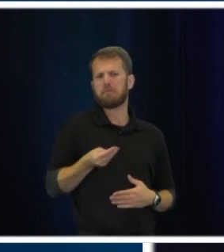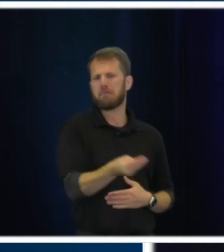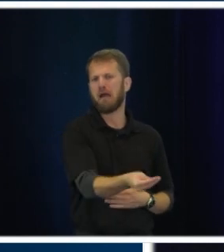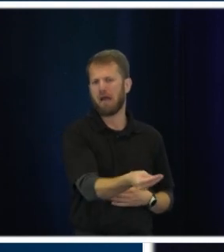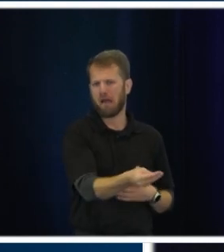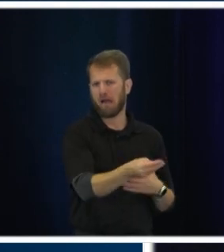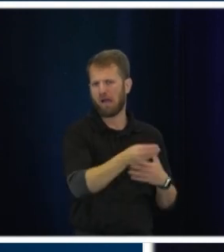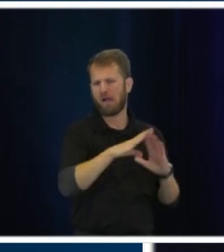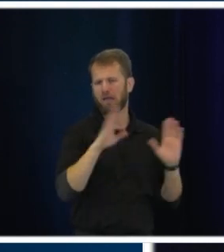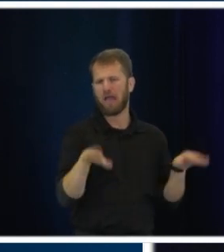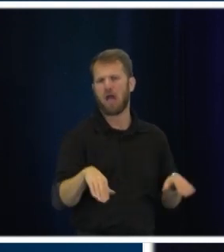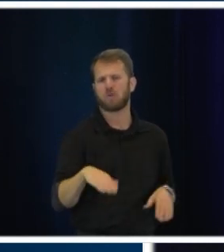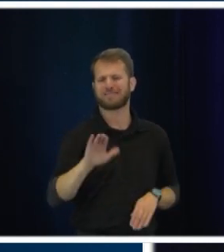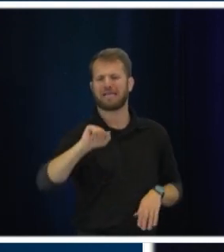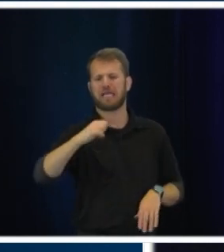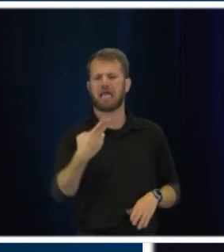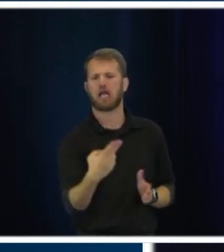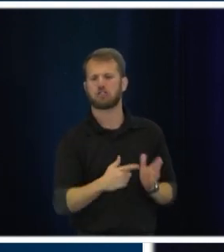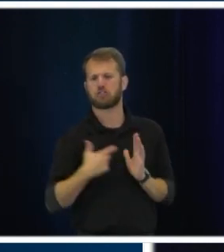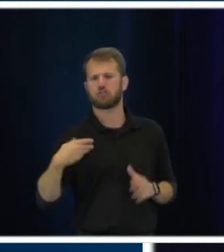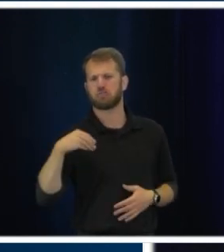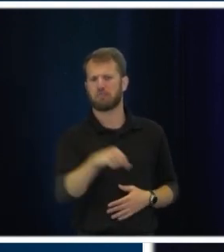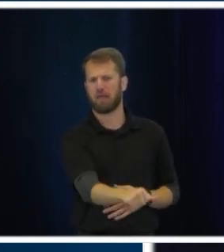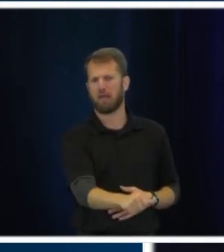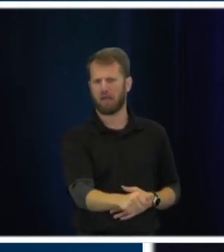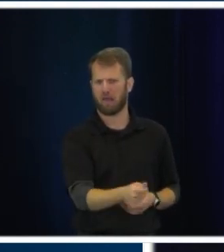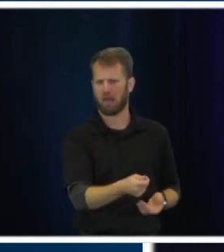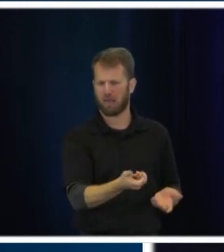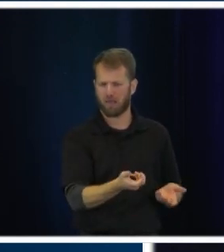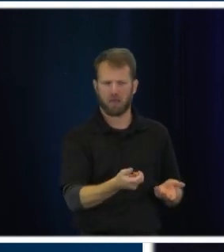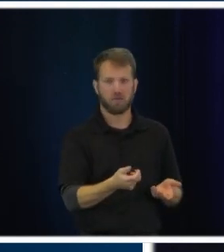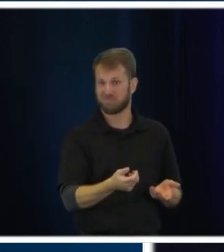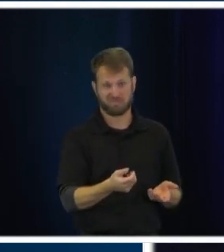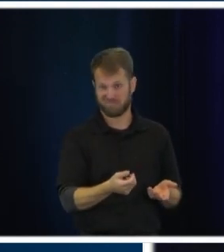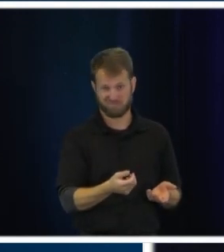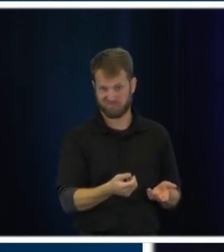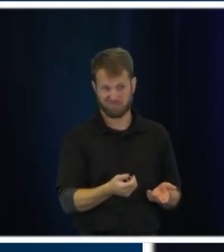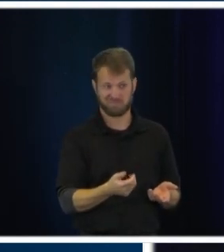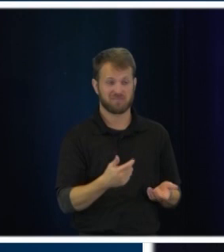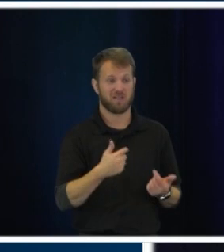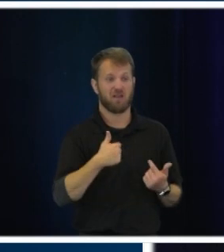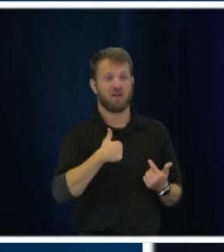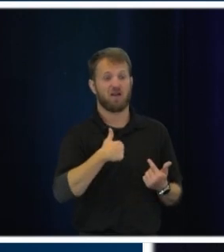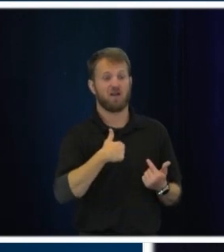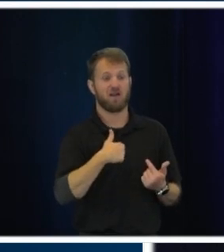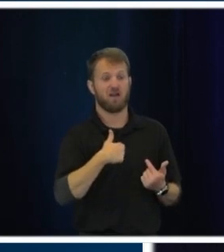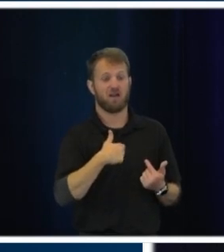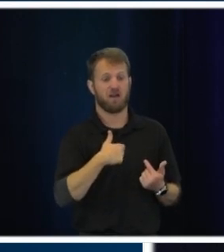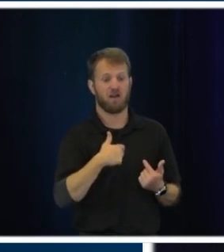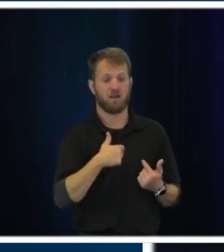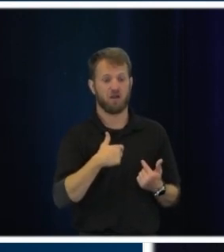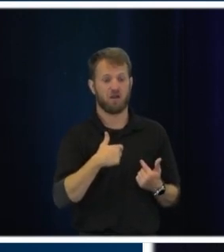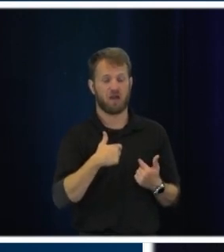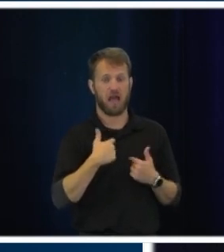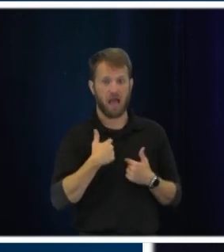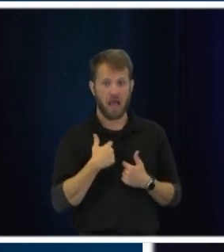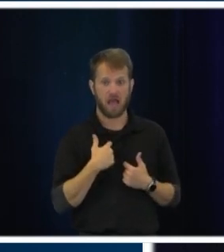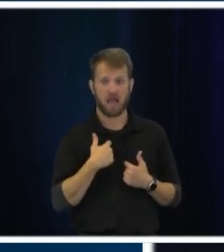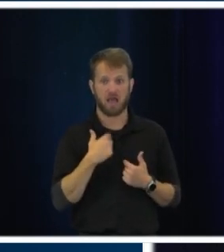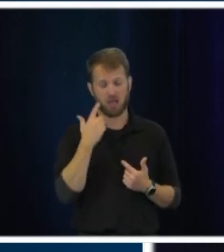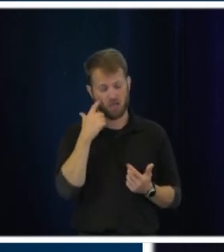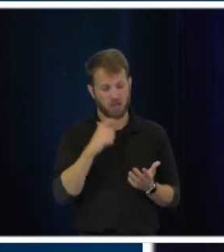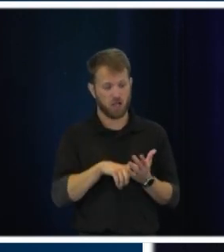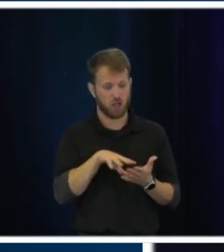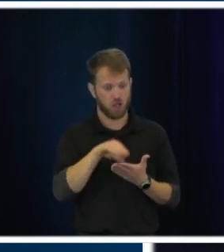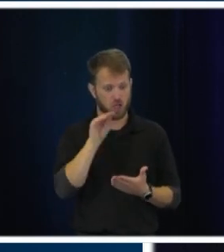this misnomer about. What I didn't realize is redlining was so intentional